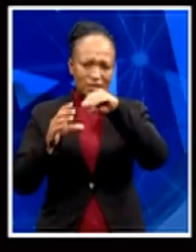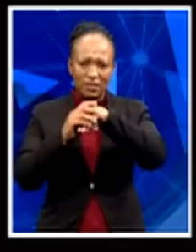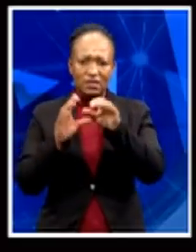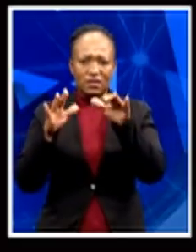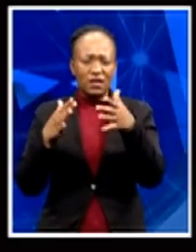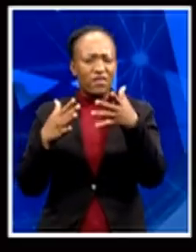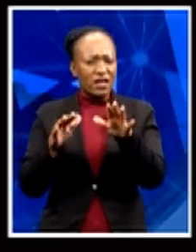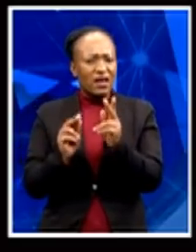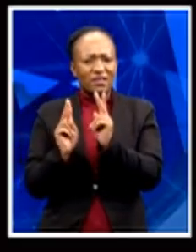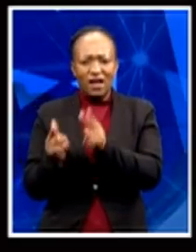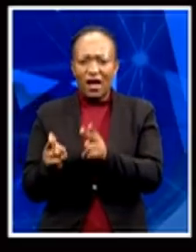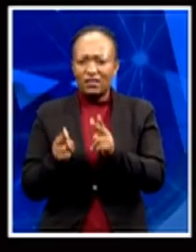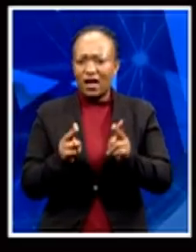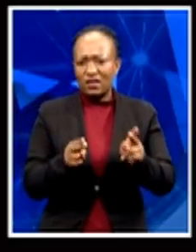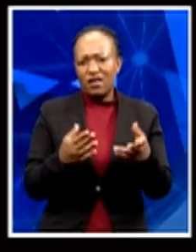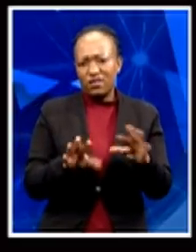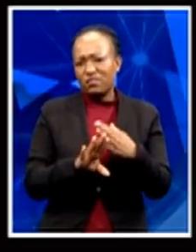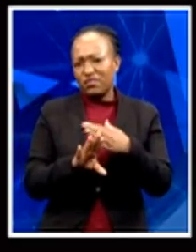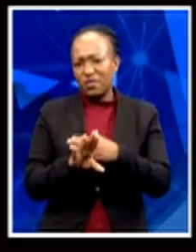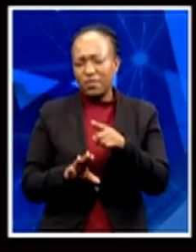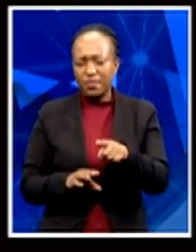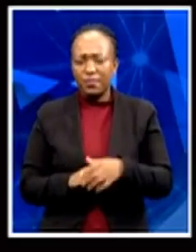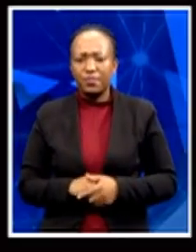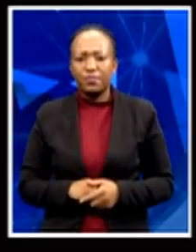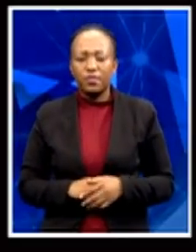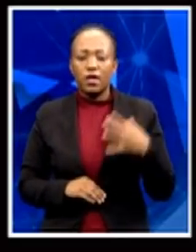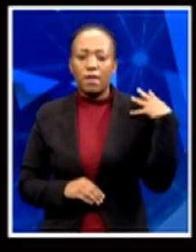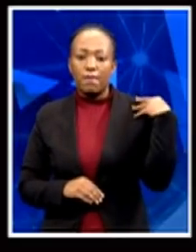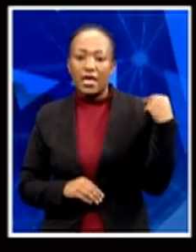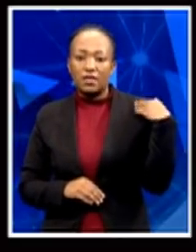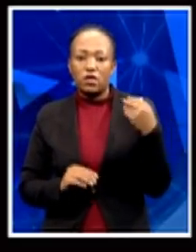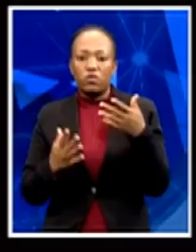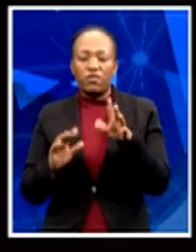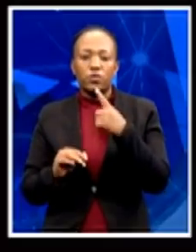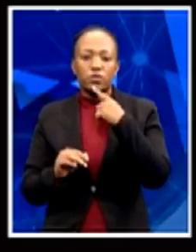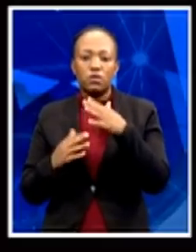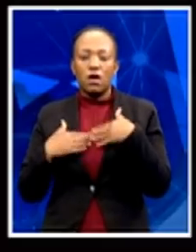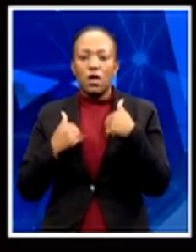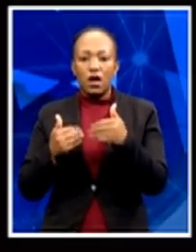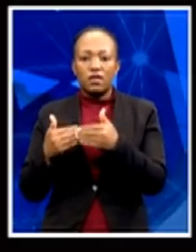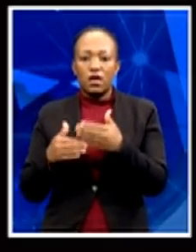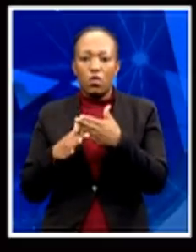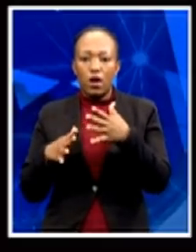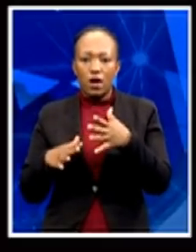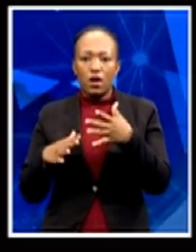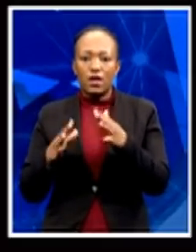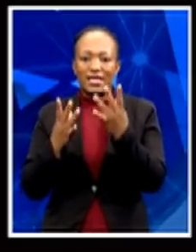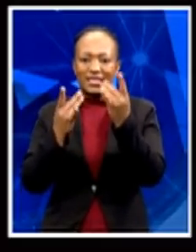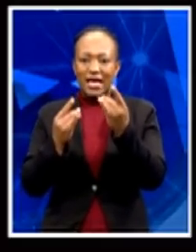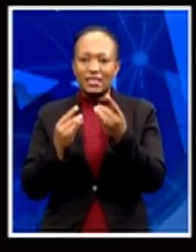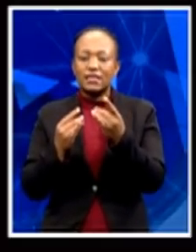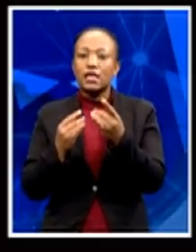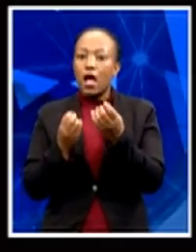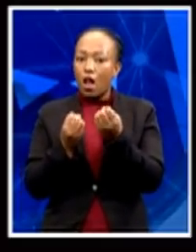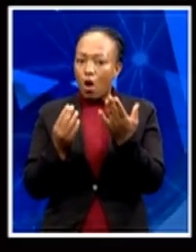Now, Minister, you say that the healthcare workers, and I see in terms of your stats, we've lost a lot of them again. Can you tell